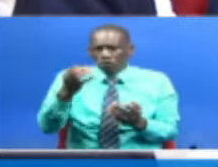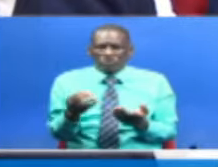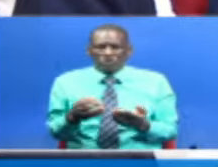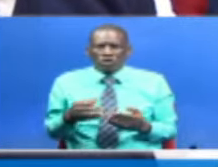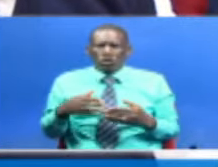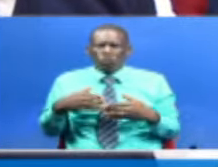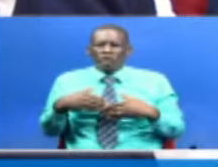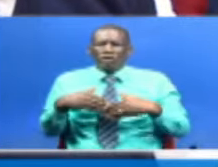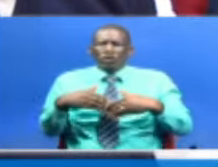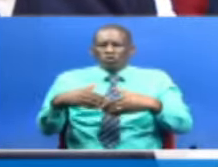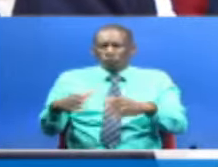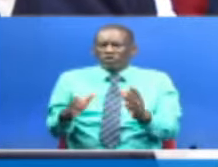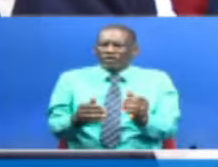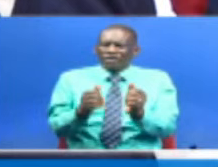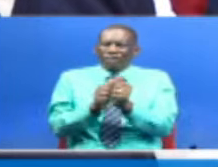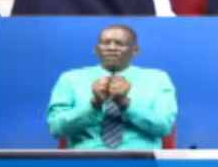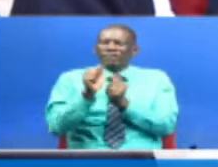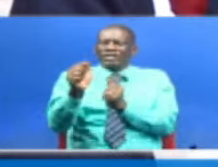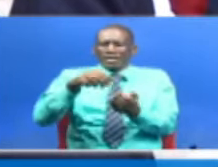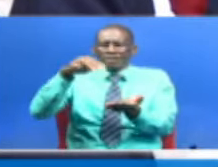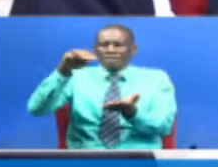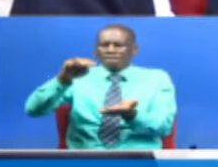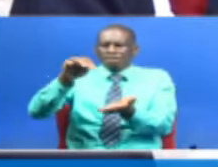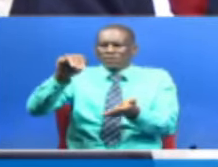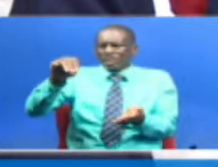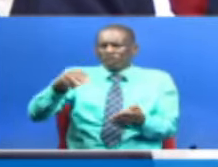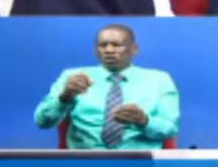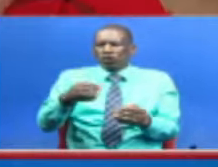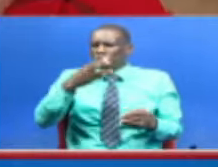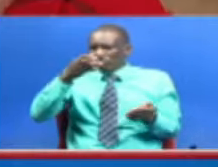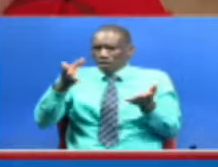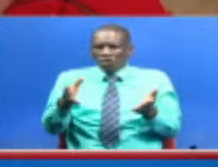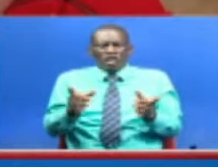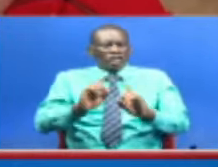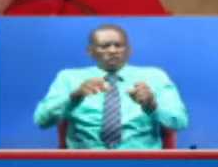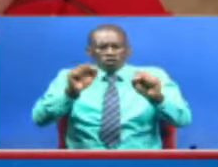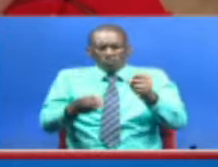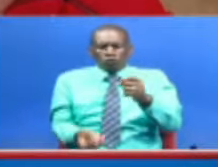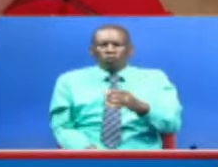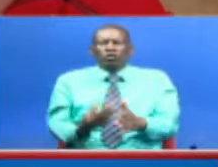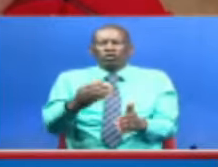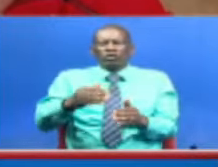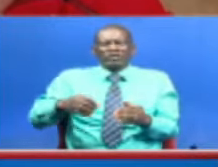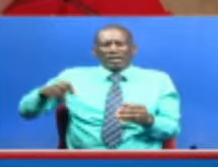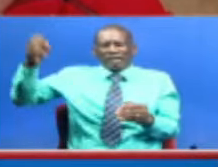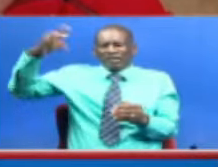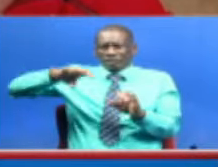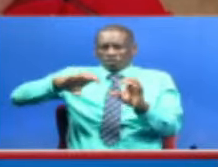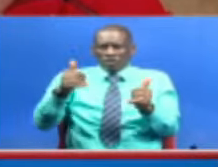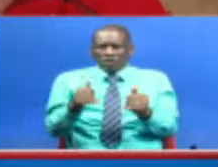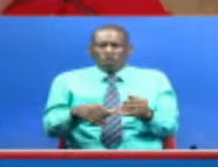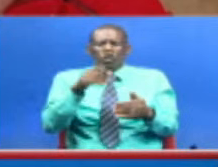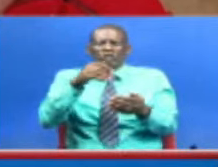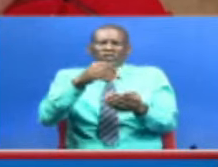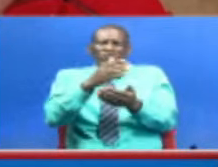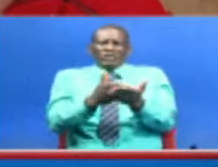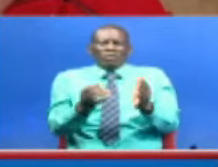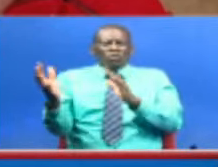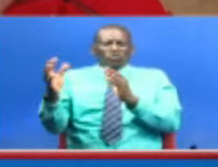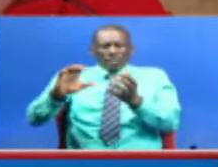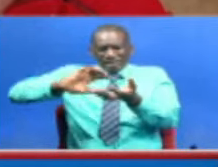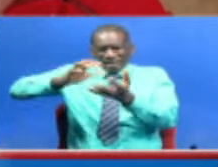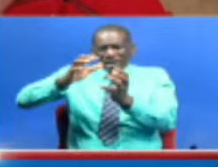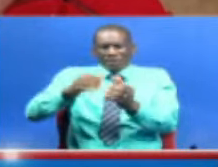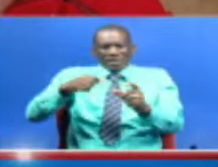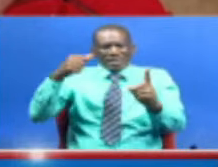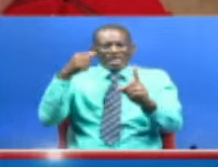15 meters of water right now, and so they're not able to produce electricity at optimum capacity. What are some of the climate impacts you've seen around the